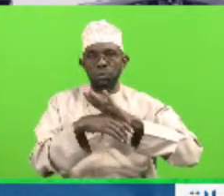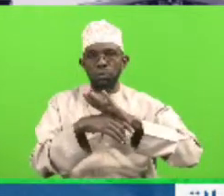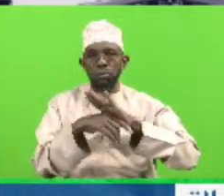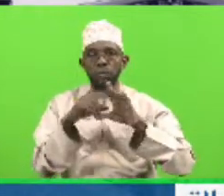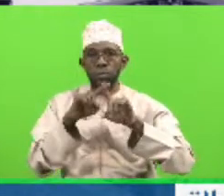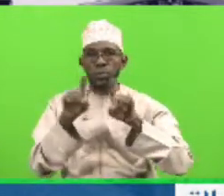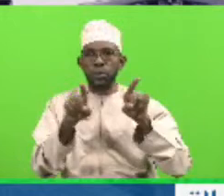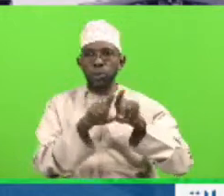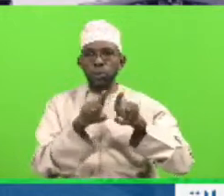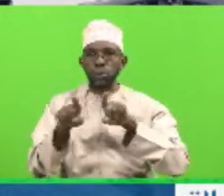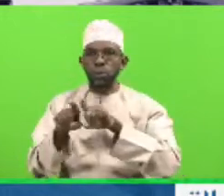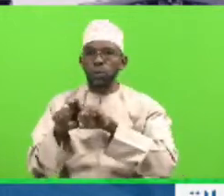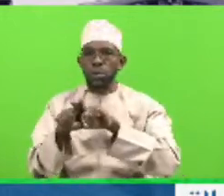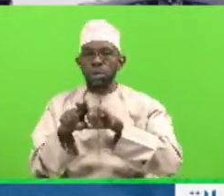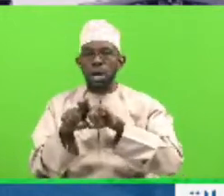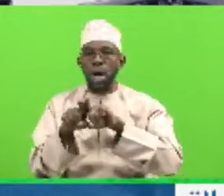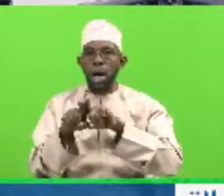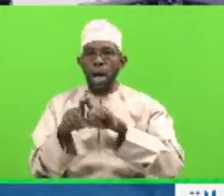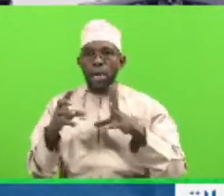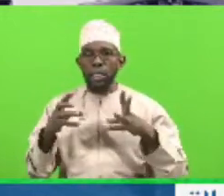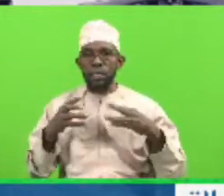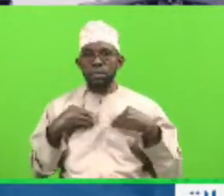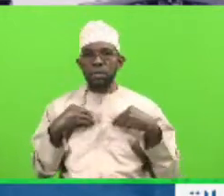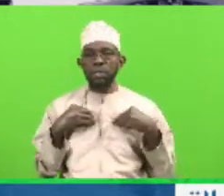but also those who accepted it,